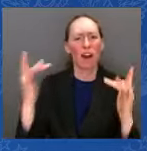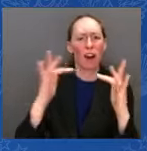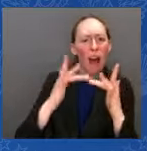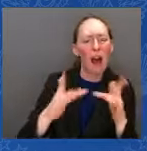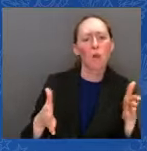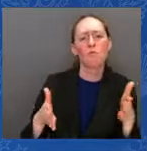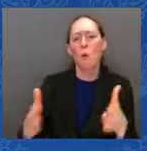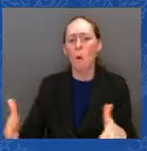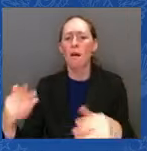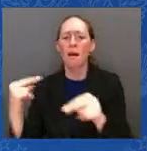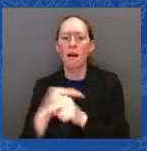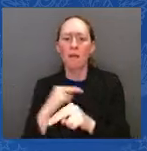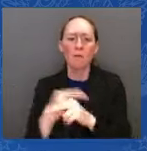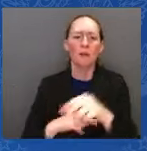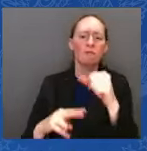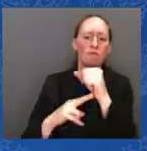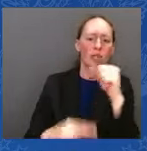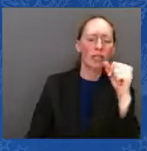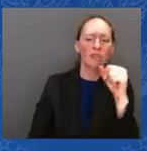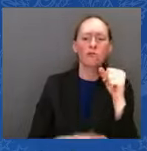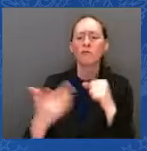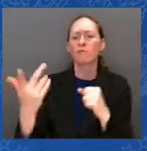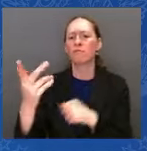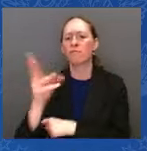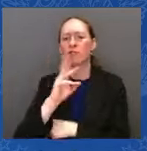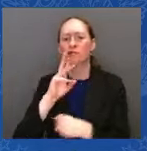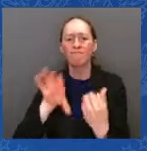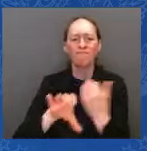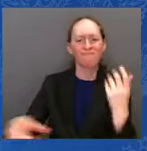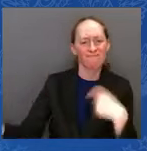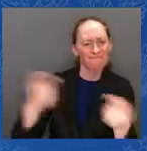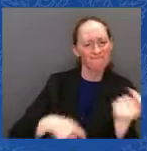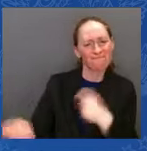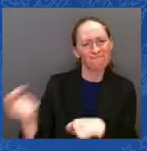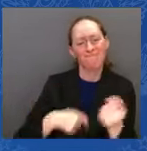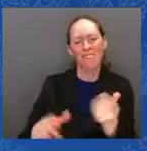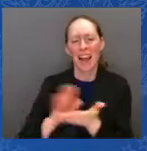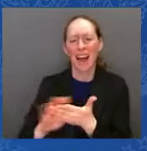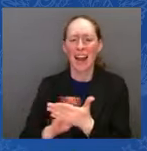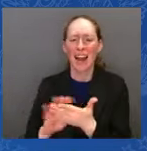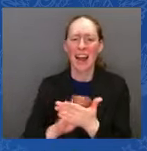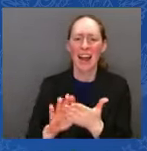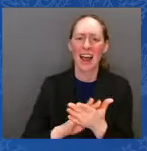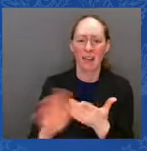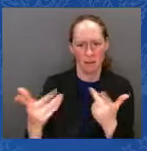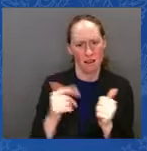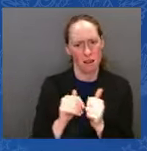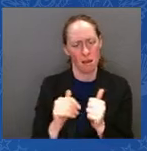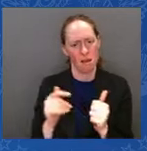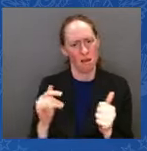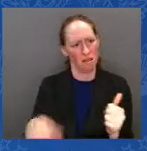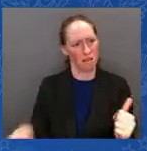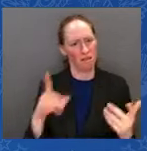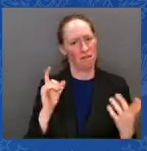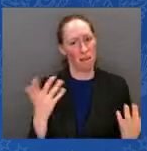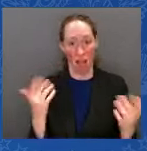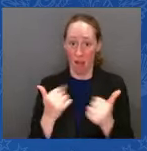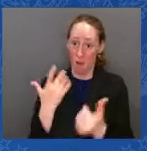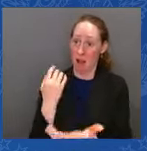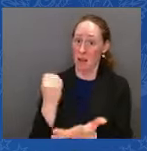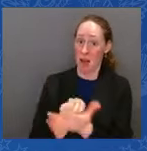pipes that are polluting water, et cetera. You know, how can we be the most prosperous economy in the world without having the